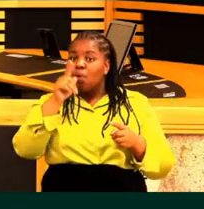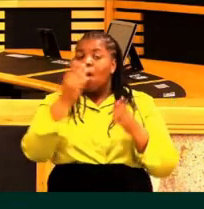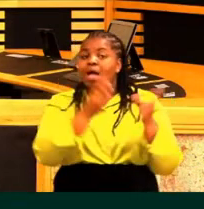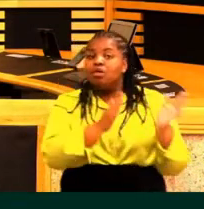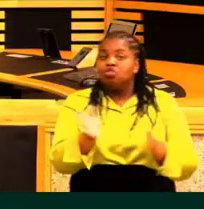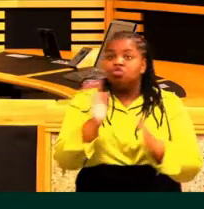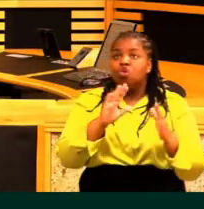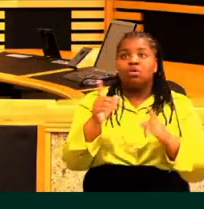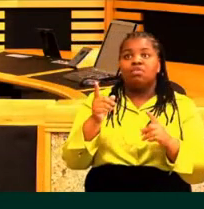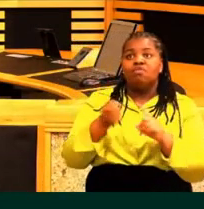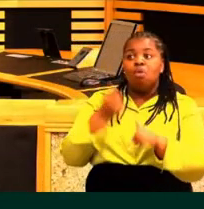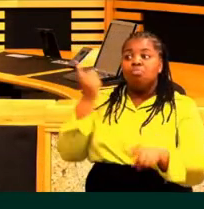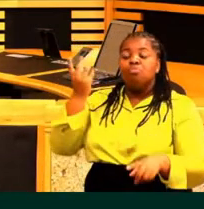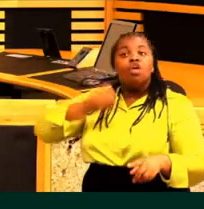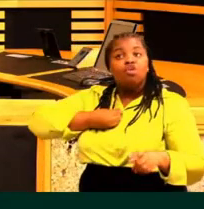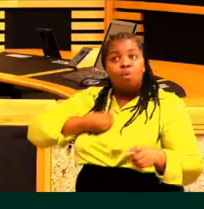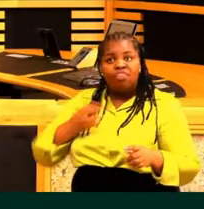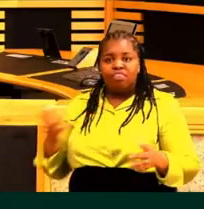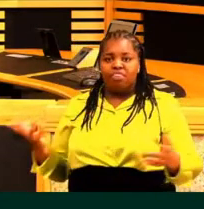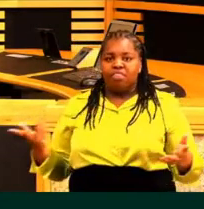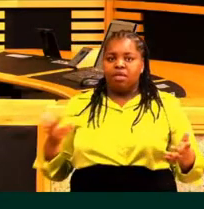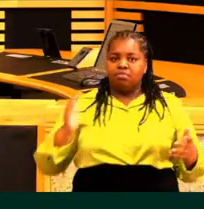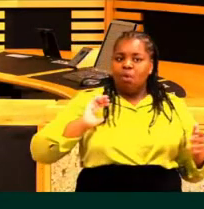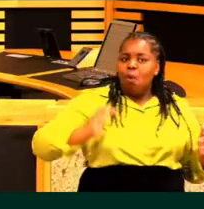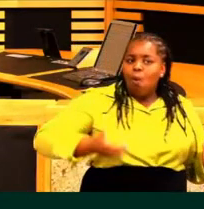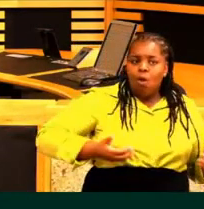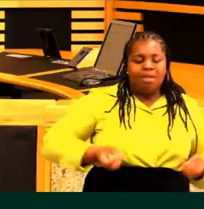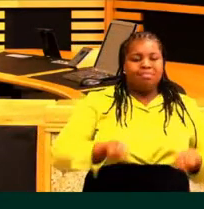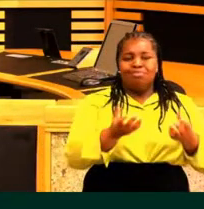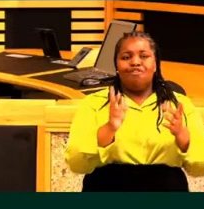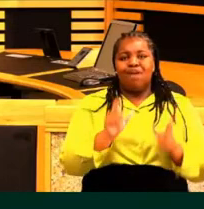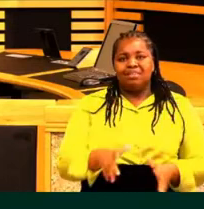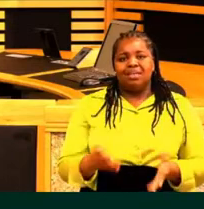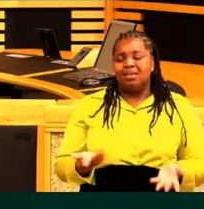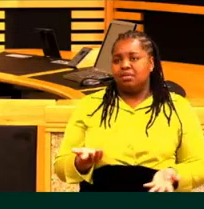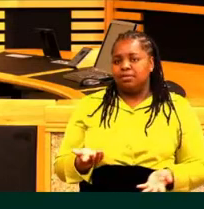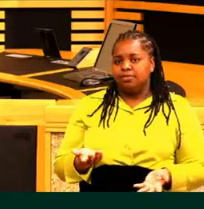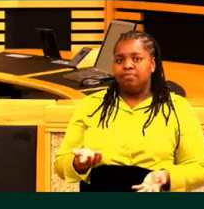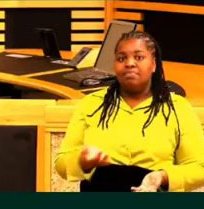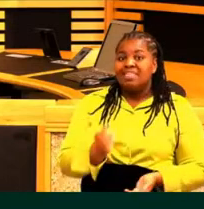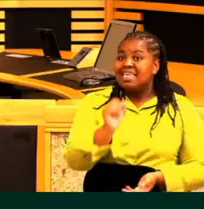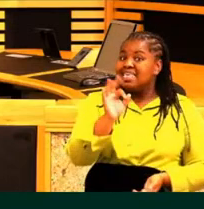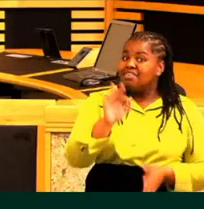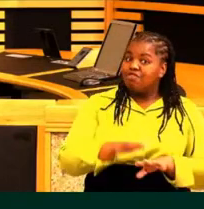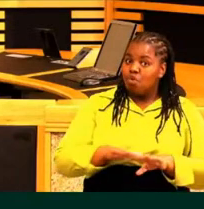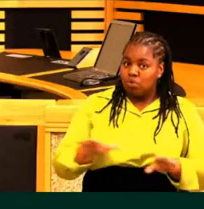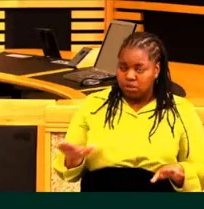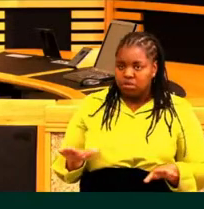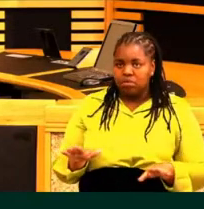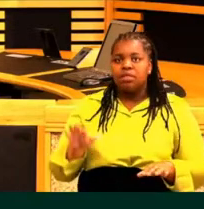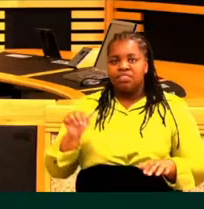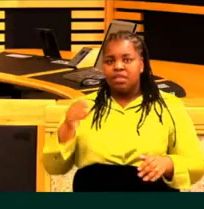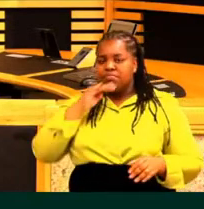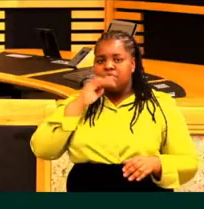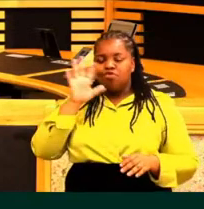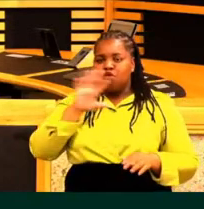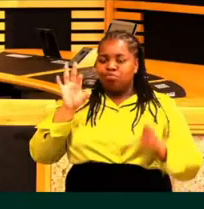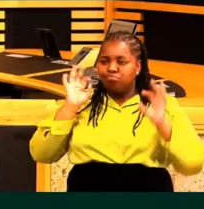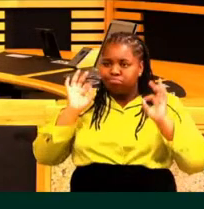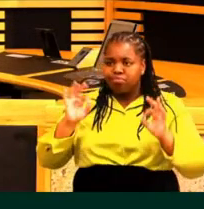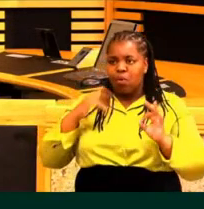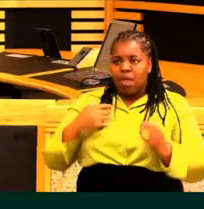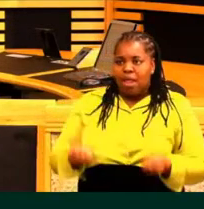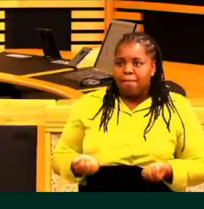either youth or remain providers if not then we're not meaningful about